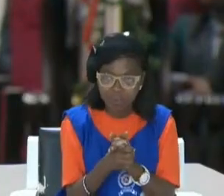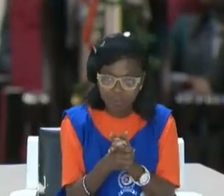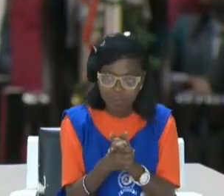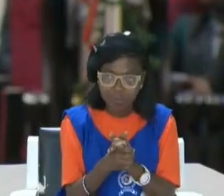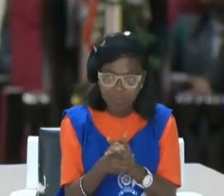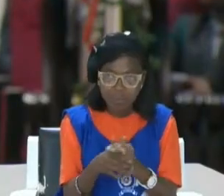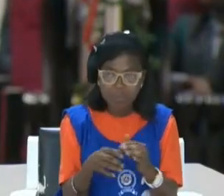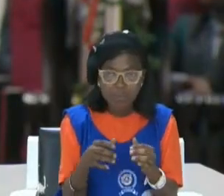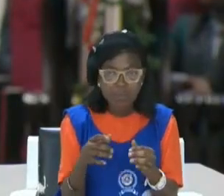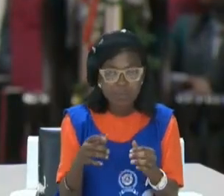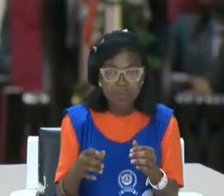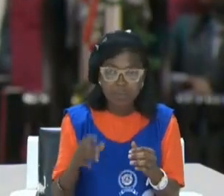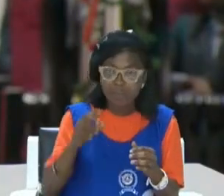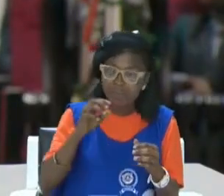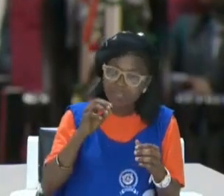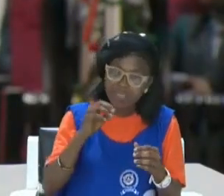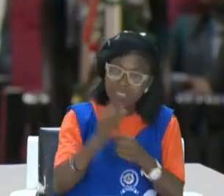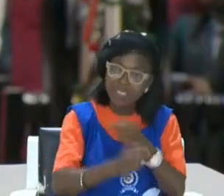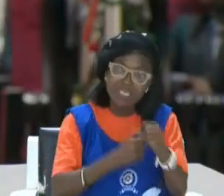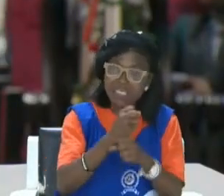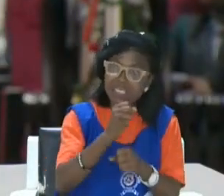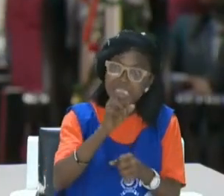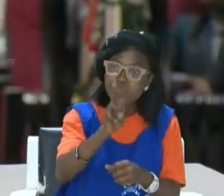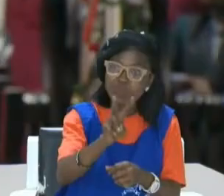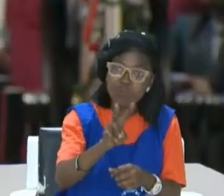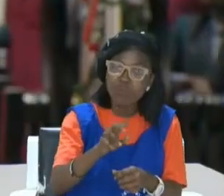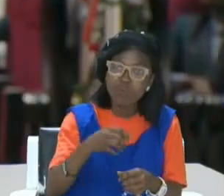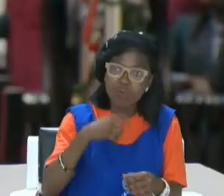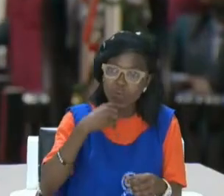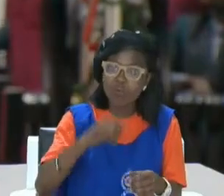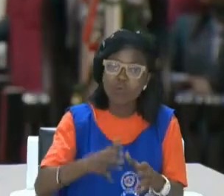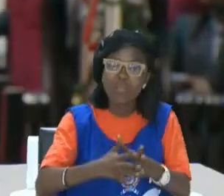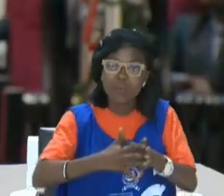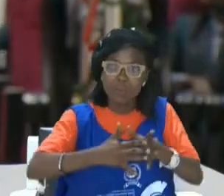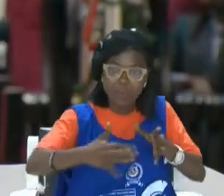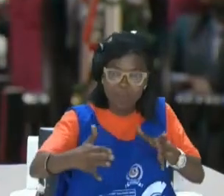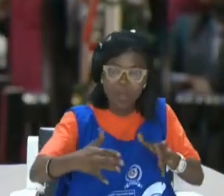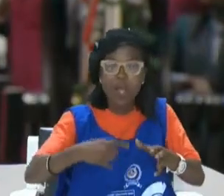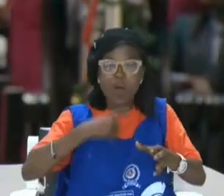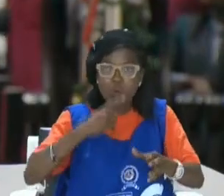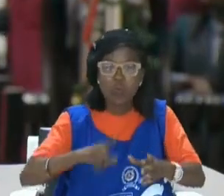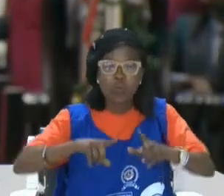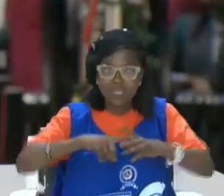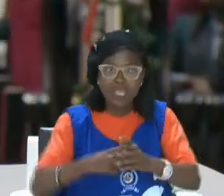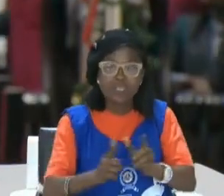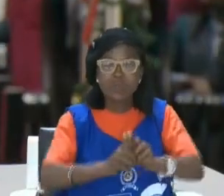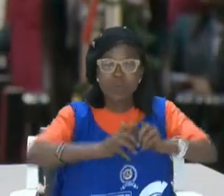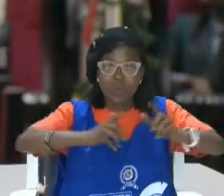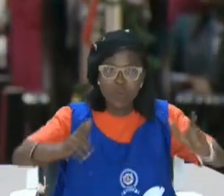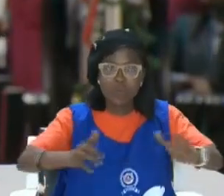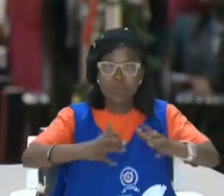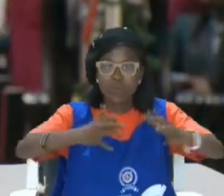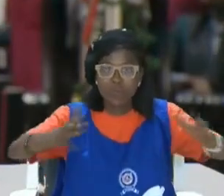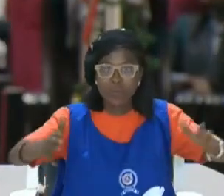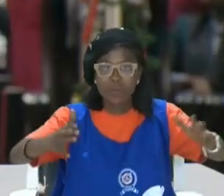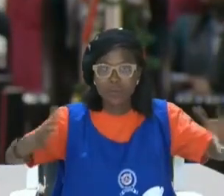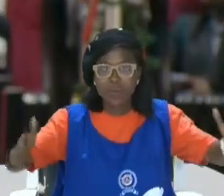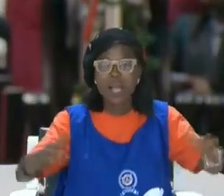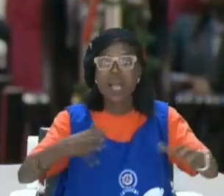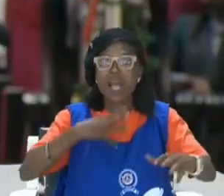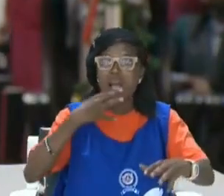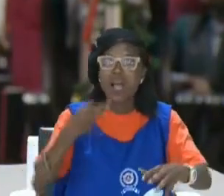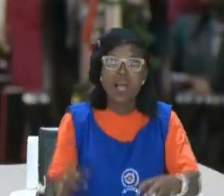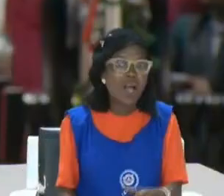By the second year, we had to extend, and then extend, and then extend, until we can't extend anymore, and